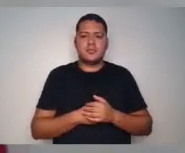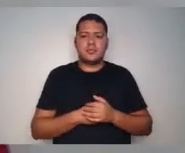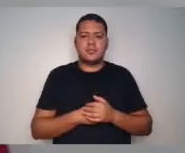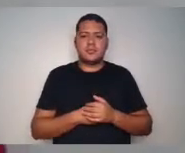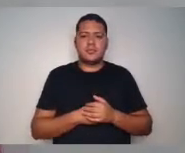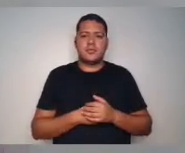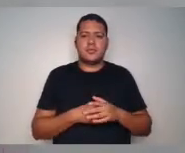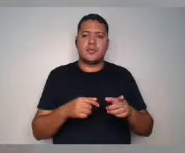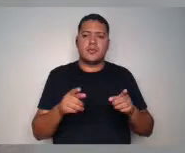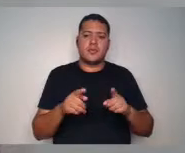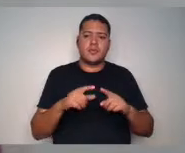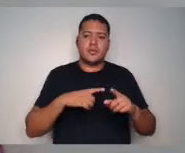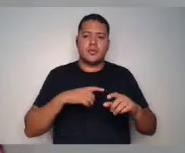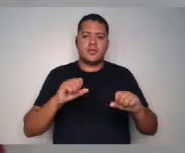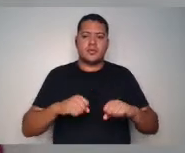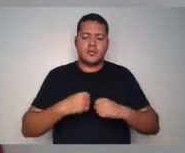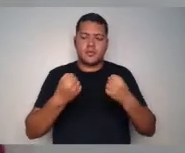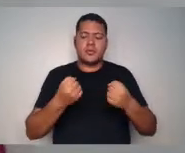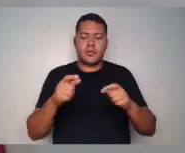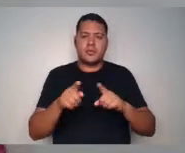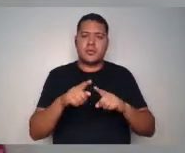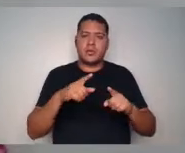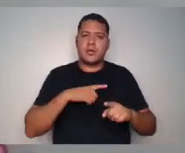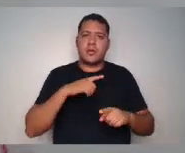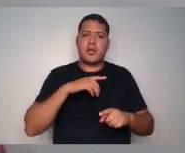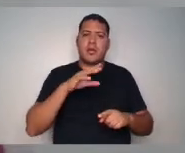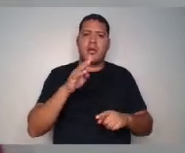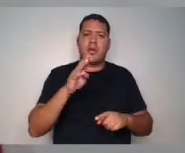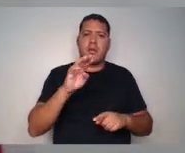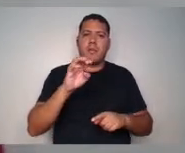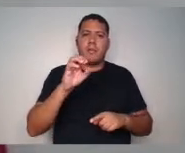really important. Concerning the